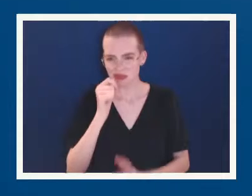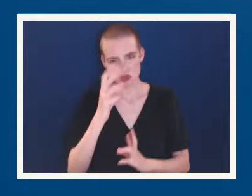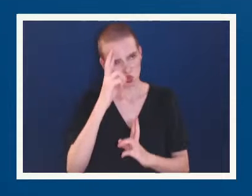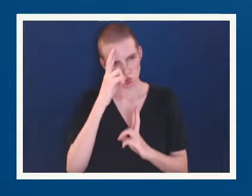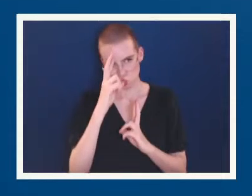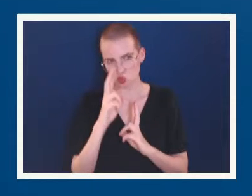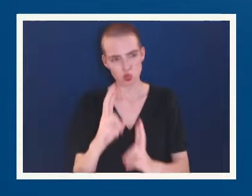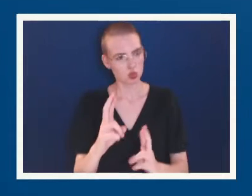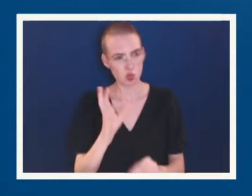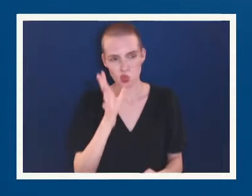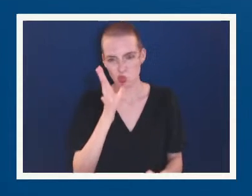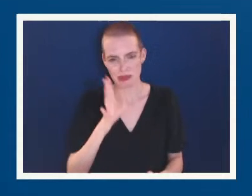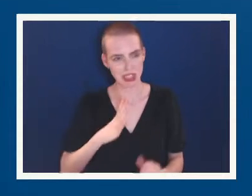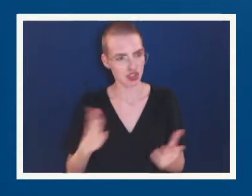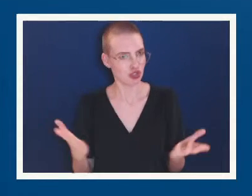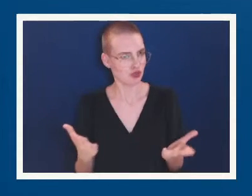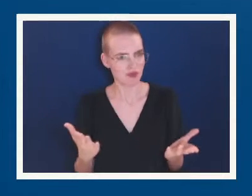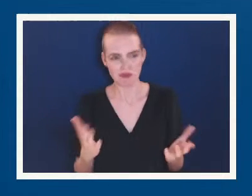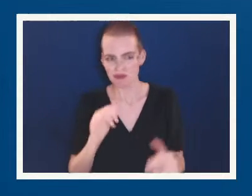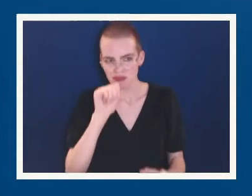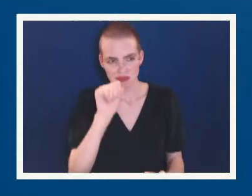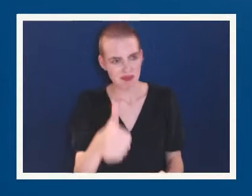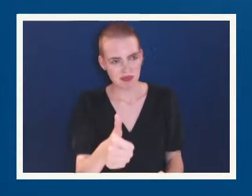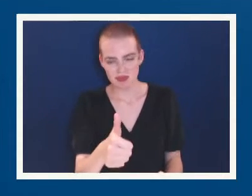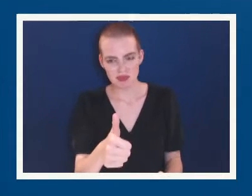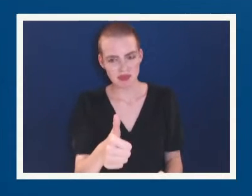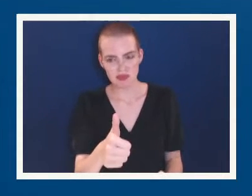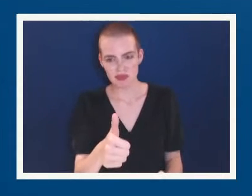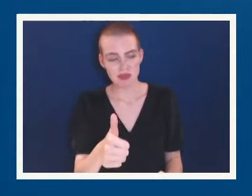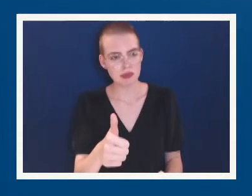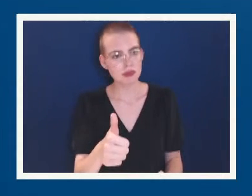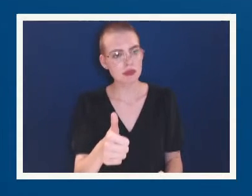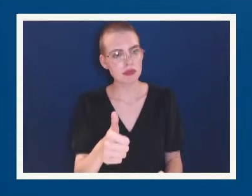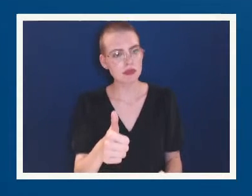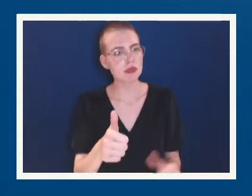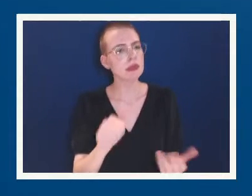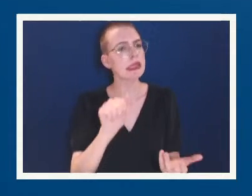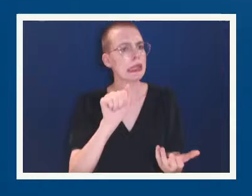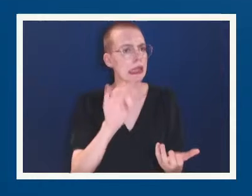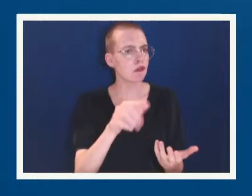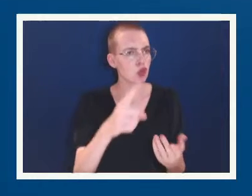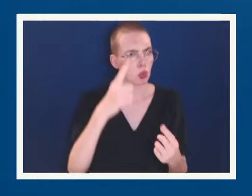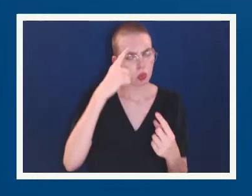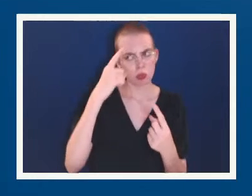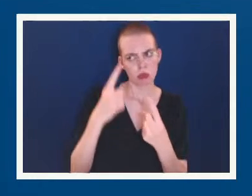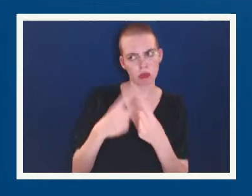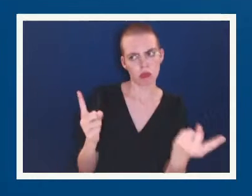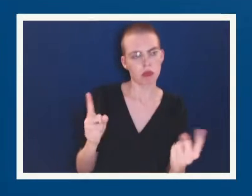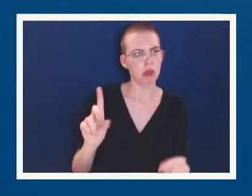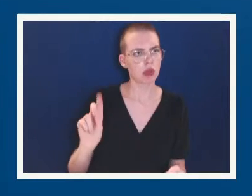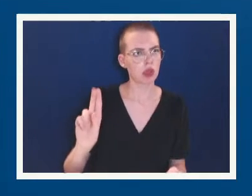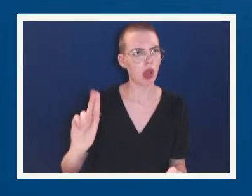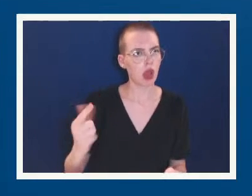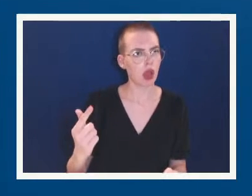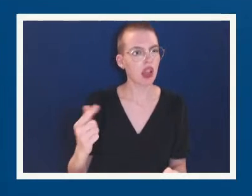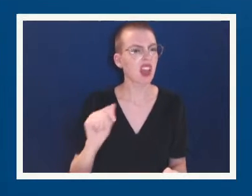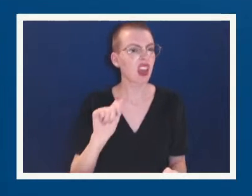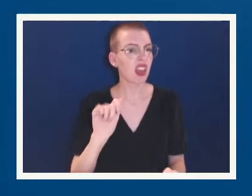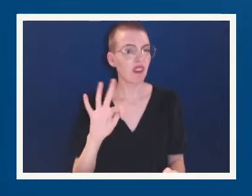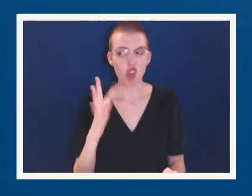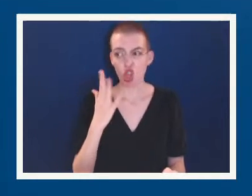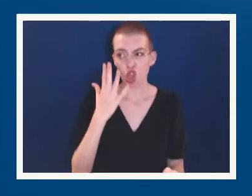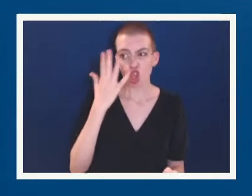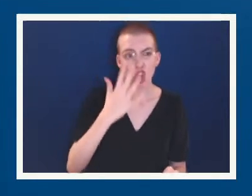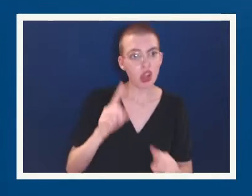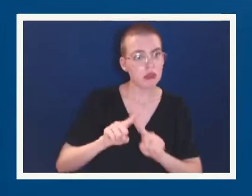fact, if you don't think like Doug Mastriano, if you don't look like him, if you don't vote